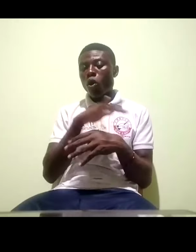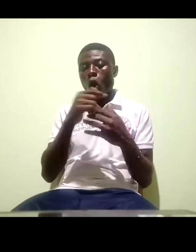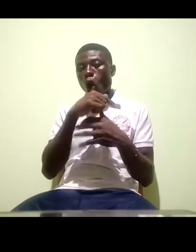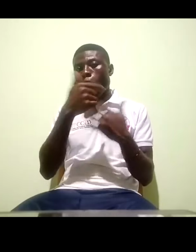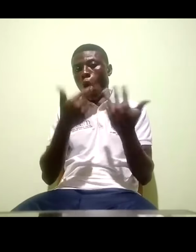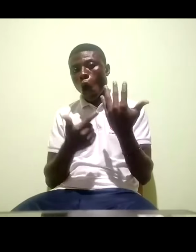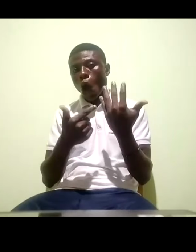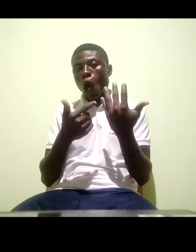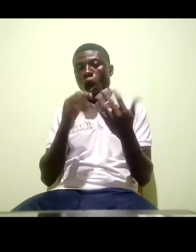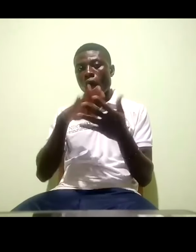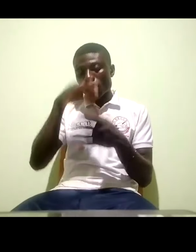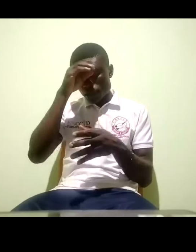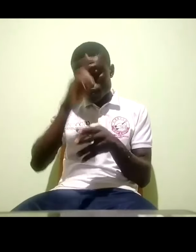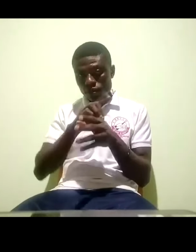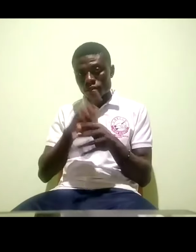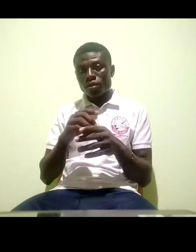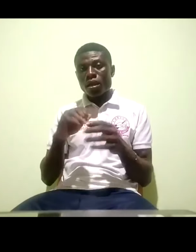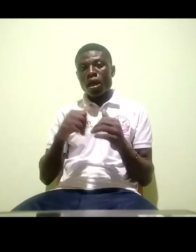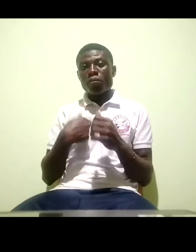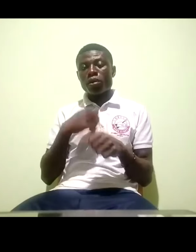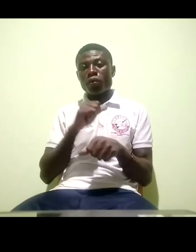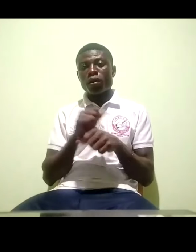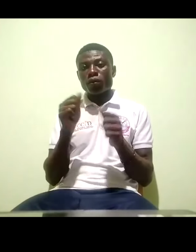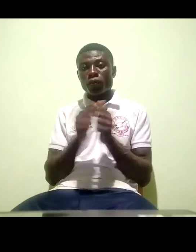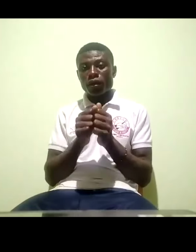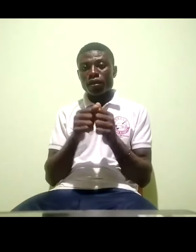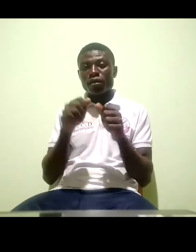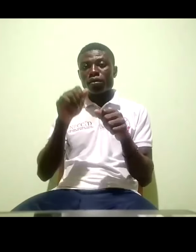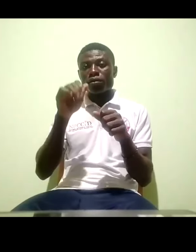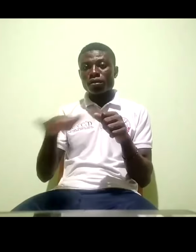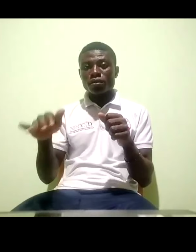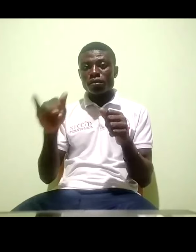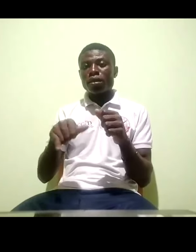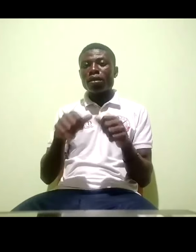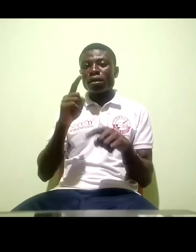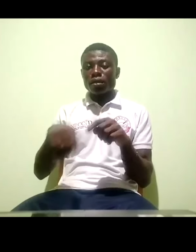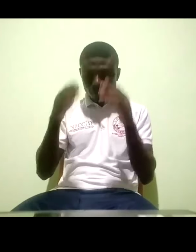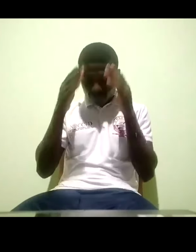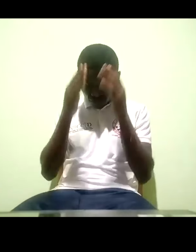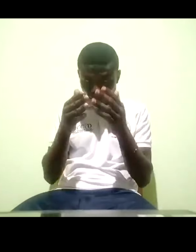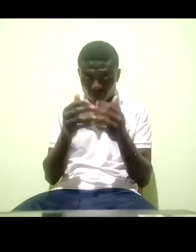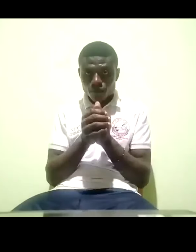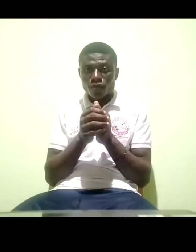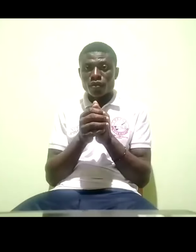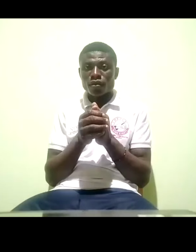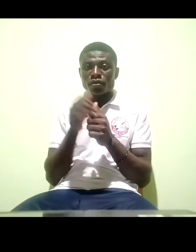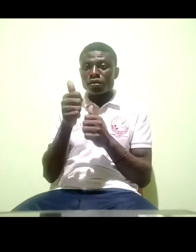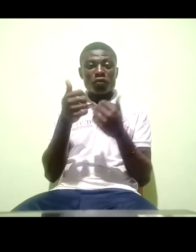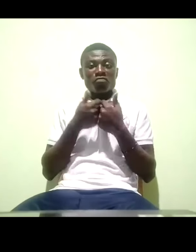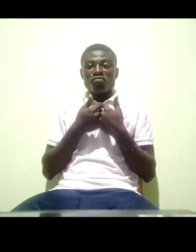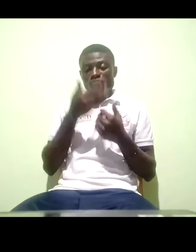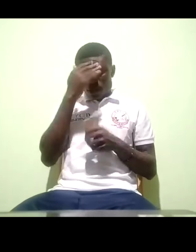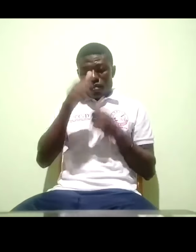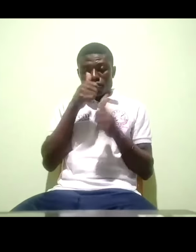How do I deal with a child who consistently loses concentration, lost to herself, and had